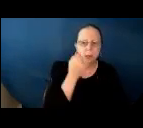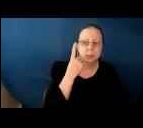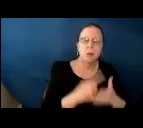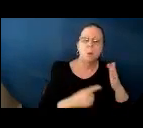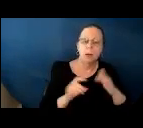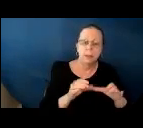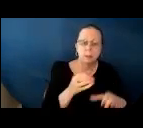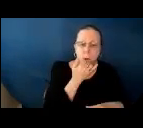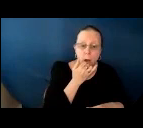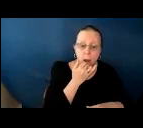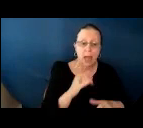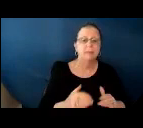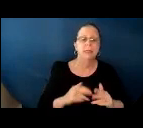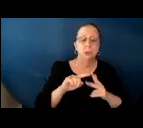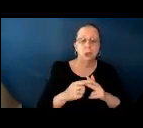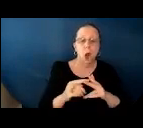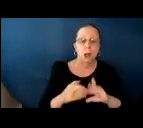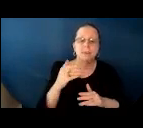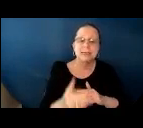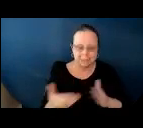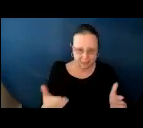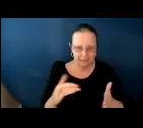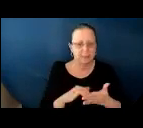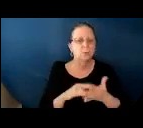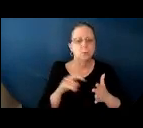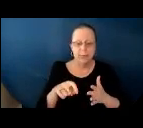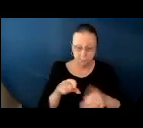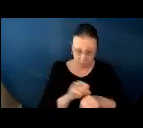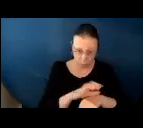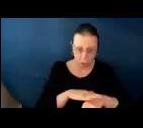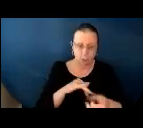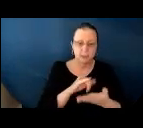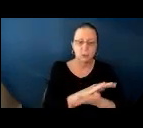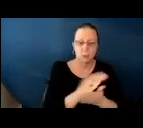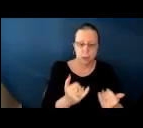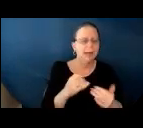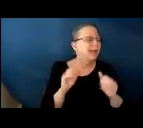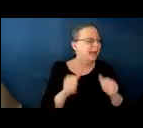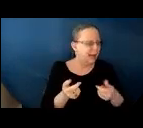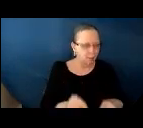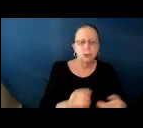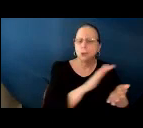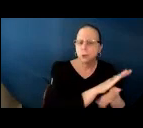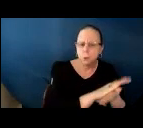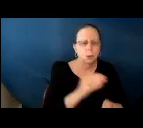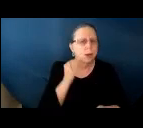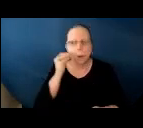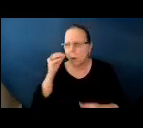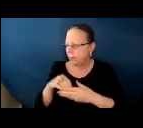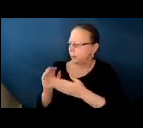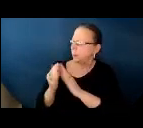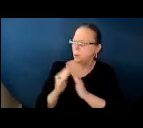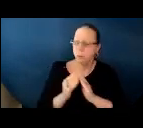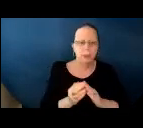okay? That's what we need to be working on in school right now. And this can happen in school, at home, and in the community, right? Building in choices